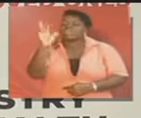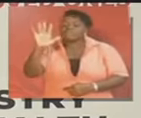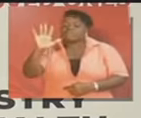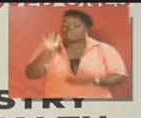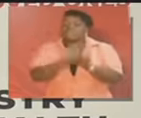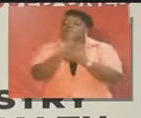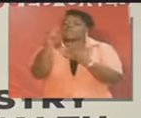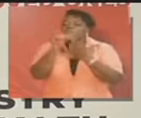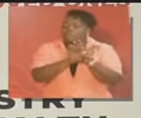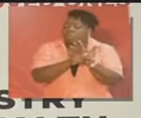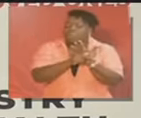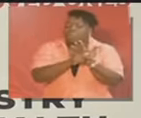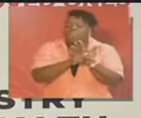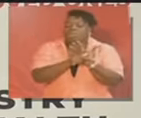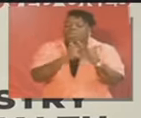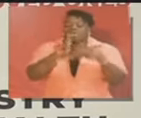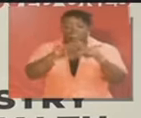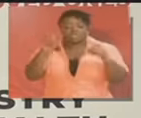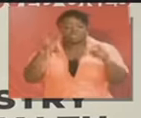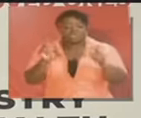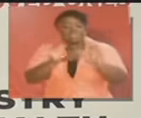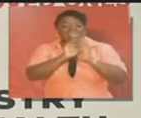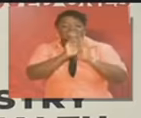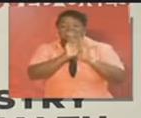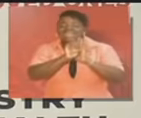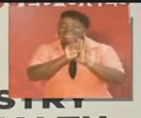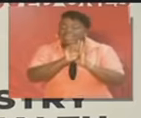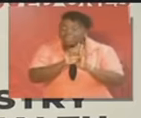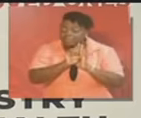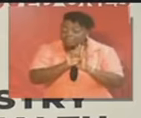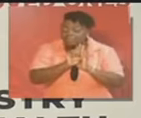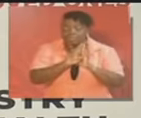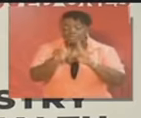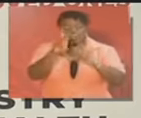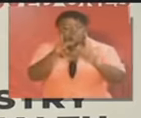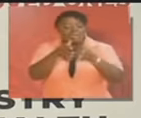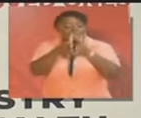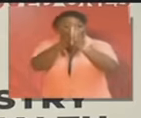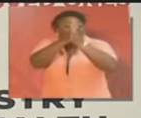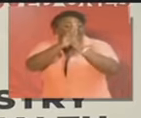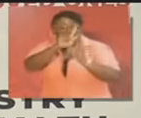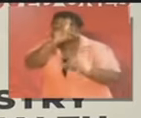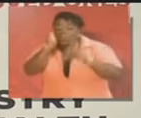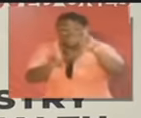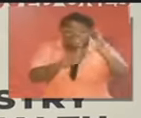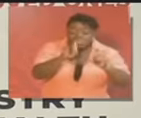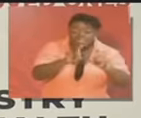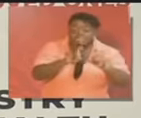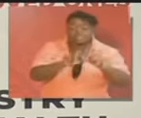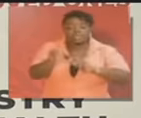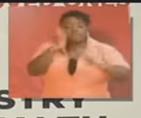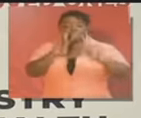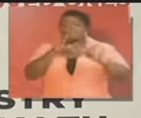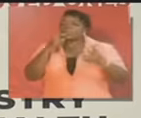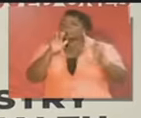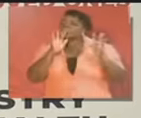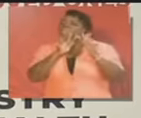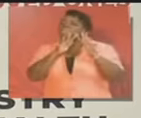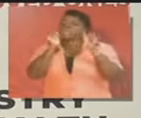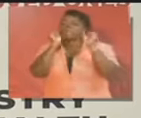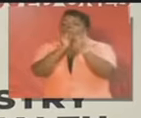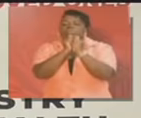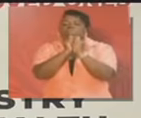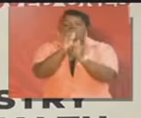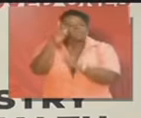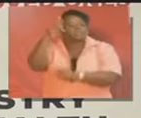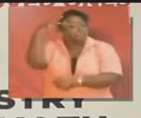a good example, because I know the questions have been asked, they've been asked of me directly as well. The people who would have been in contact with him at